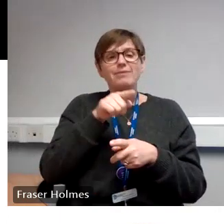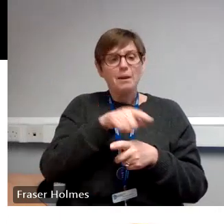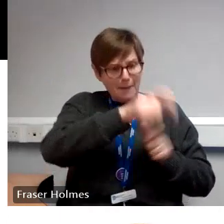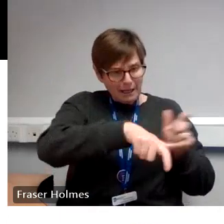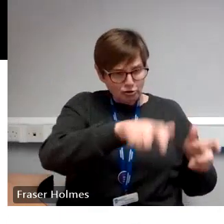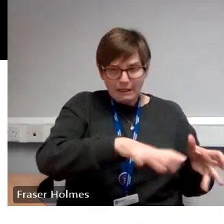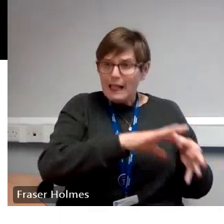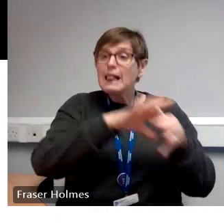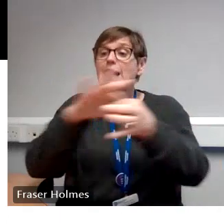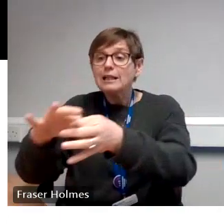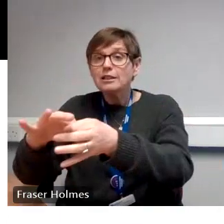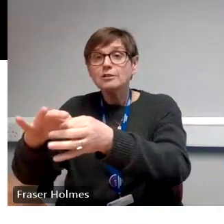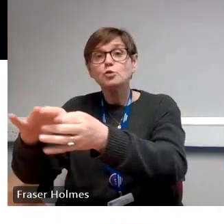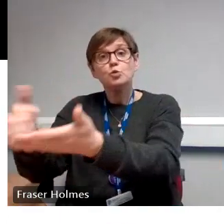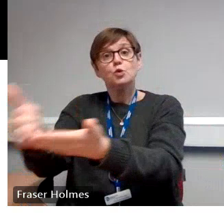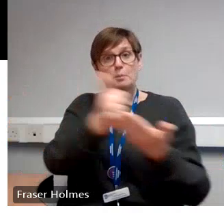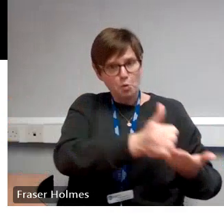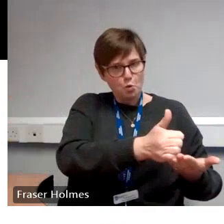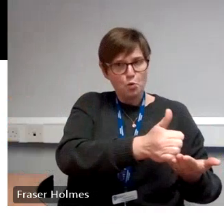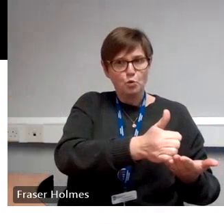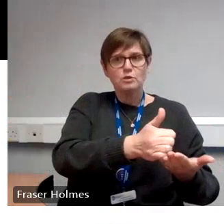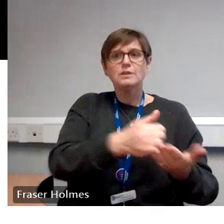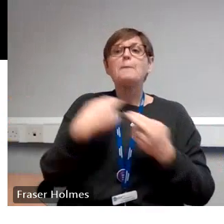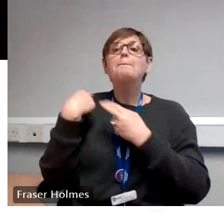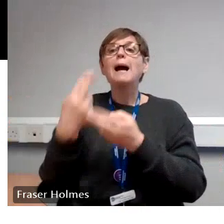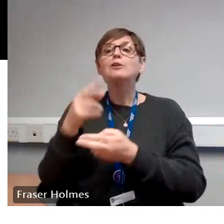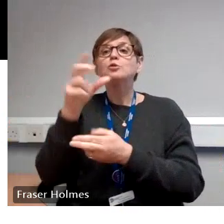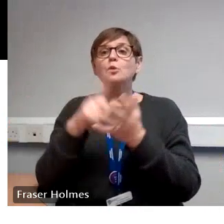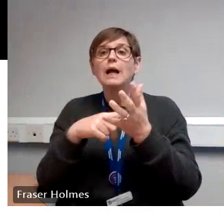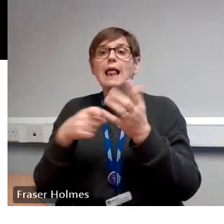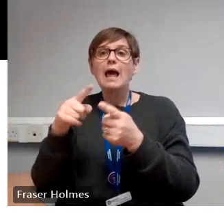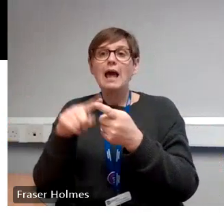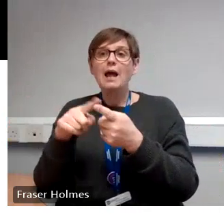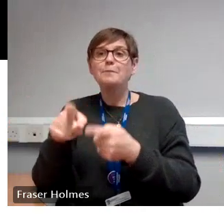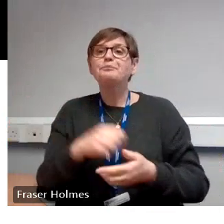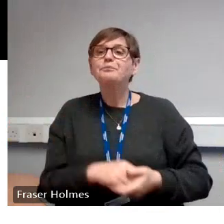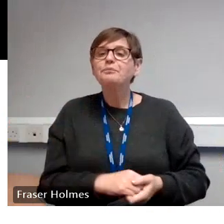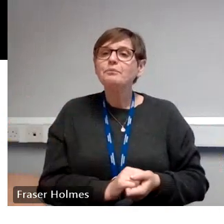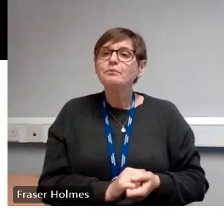to support. Back to you, Claire. Okay, thank you, Faye.